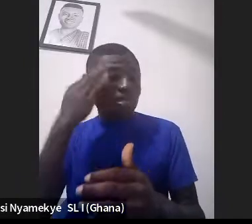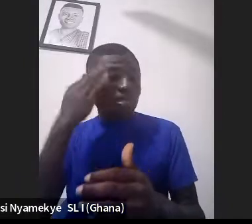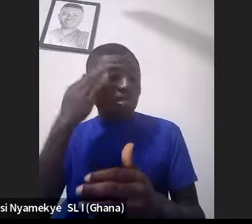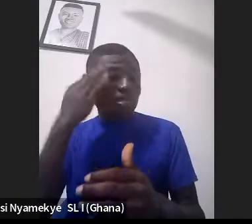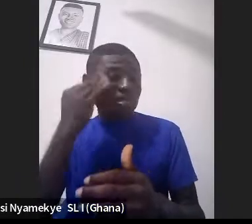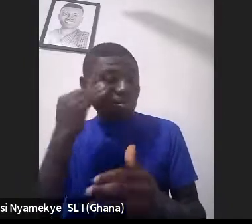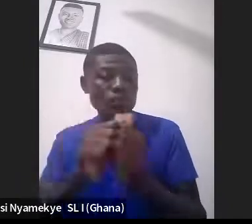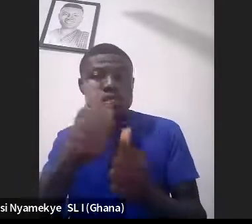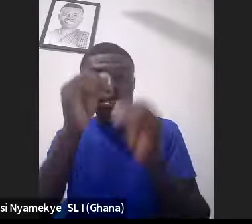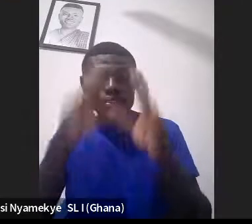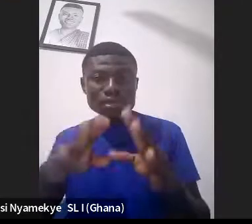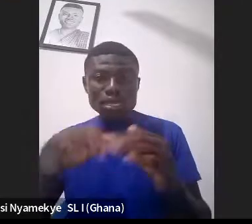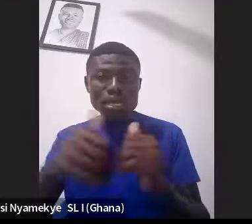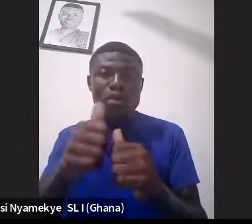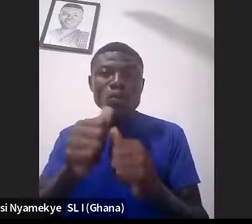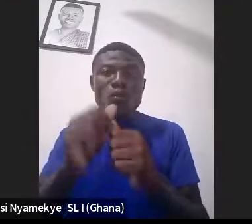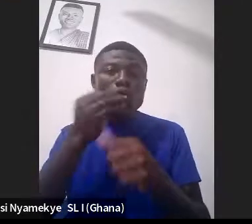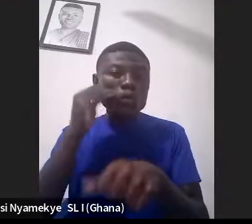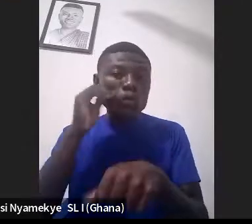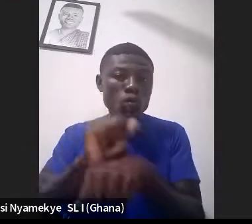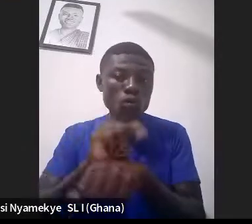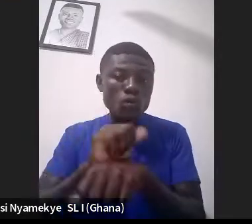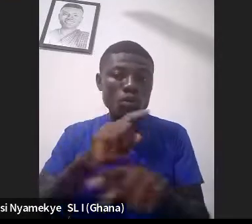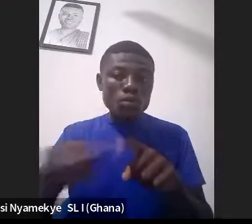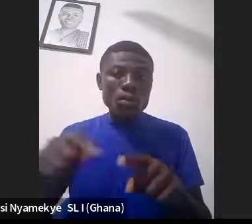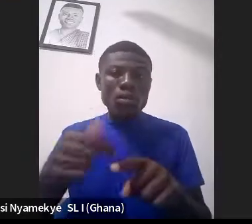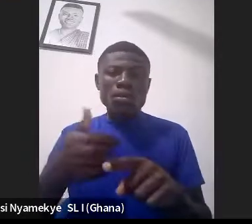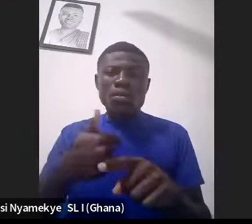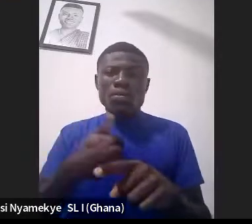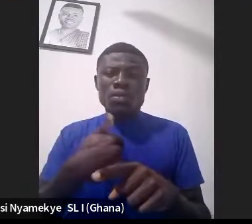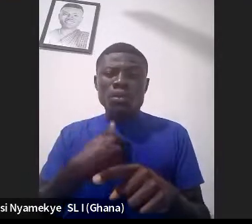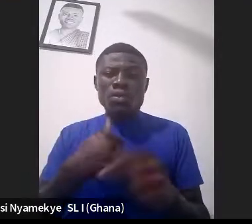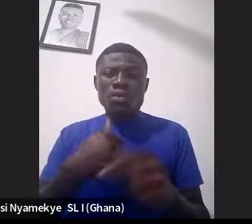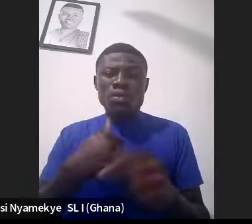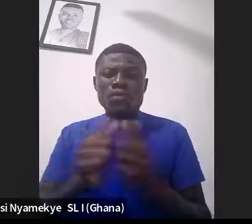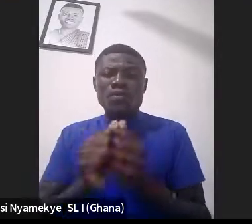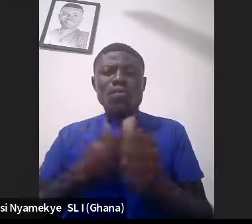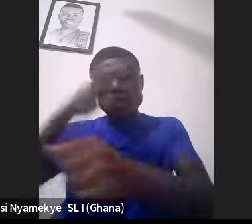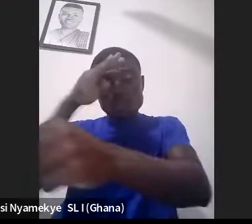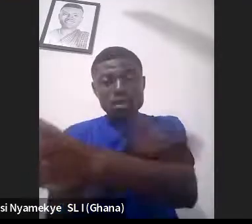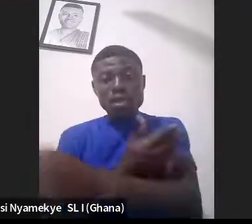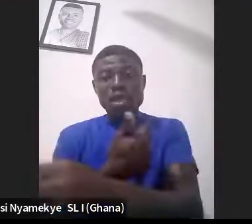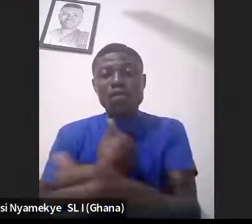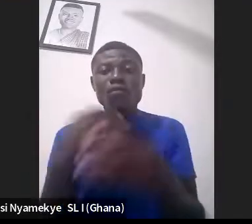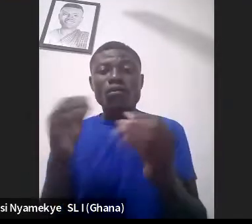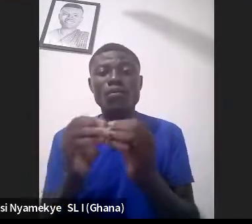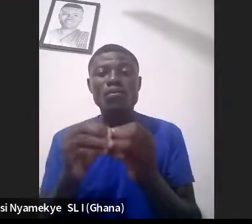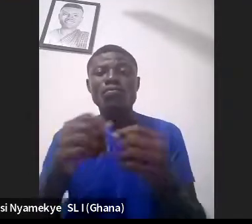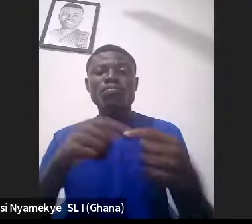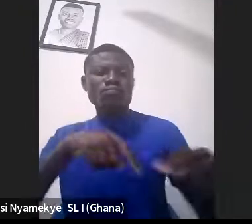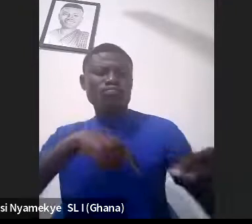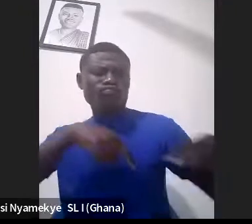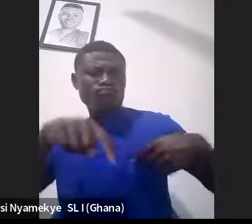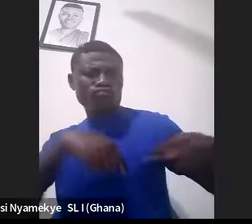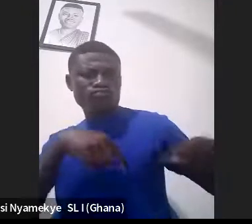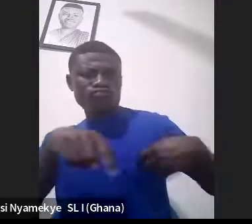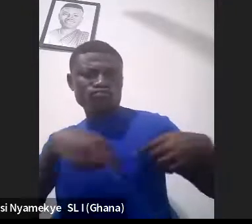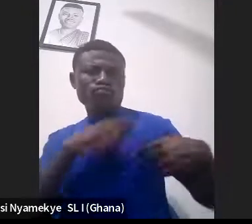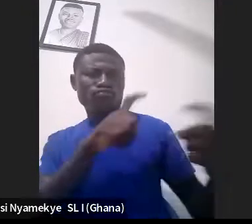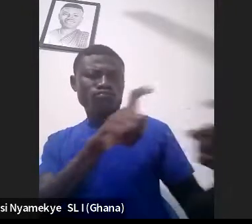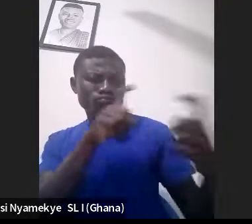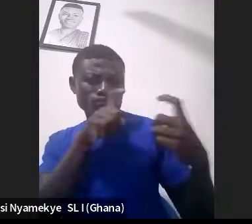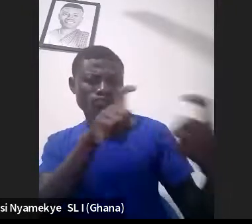giving homework. But Benjamin and I have had lots of arguments at the dinner table,